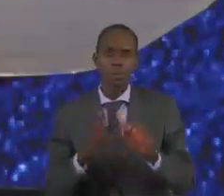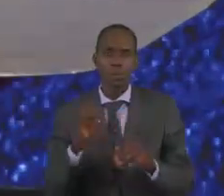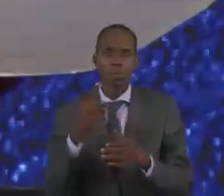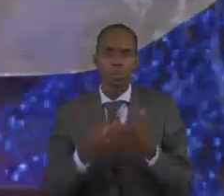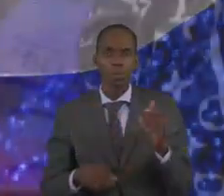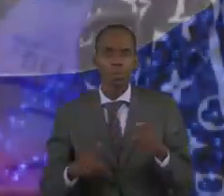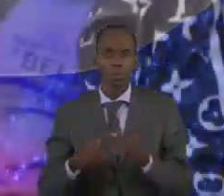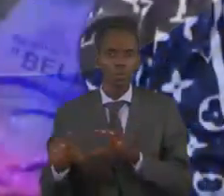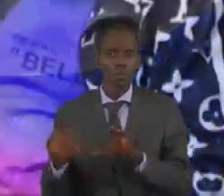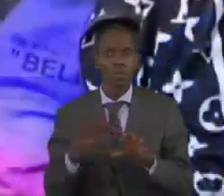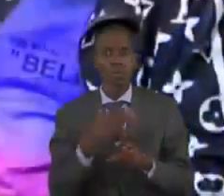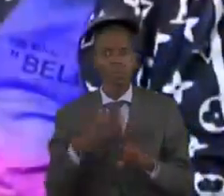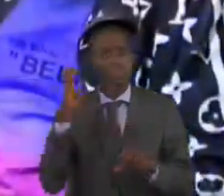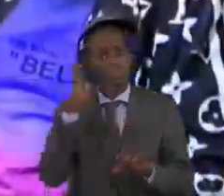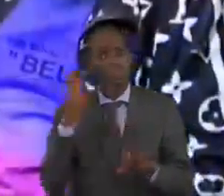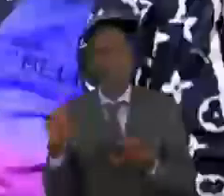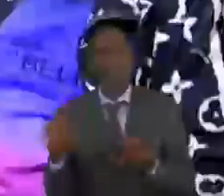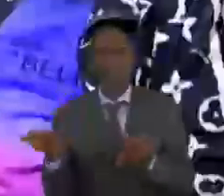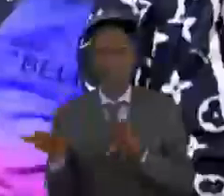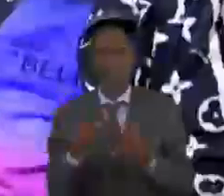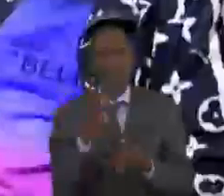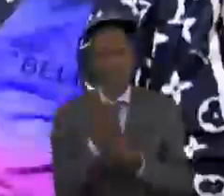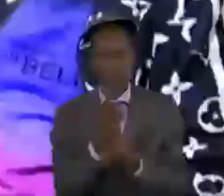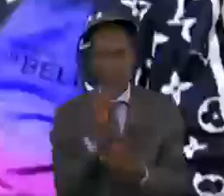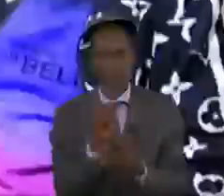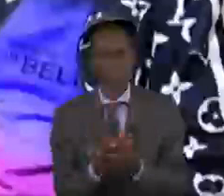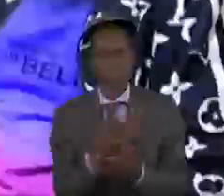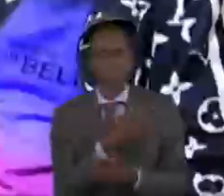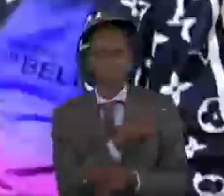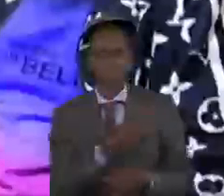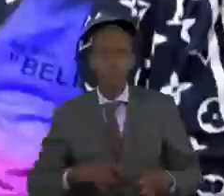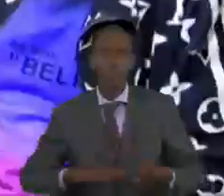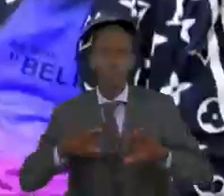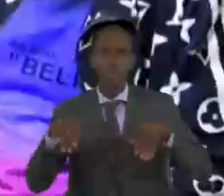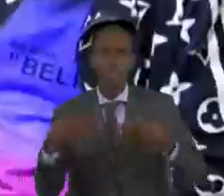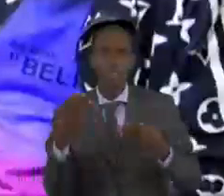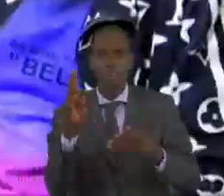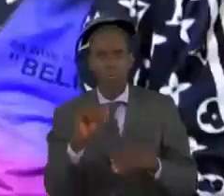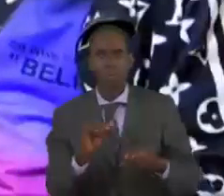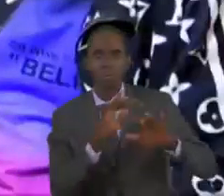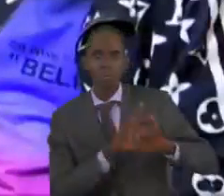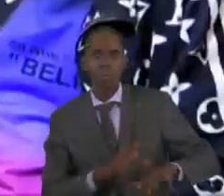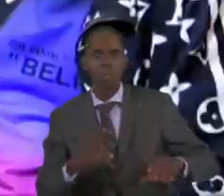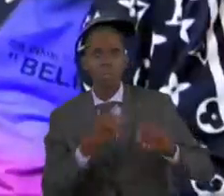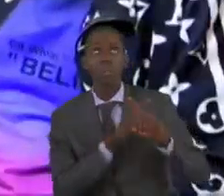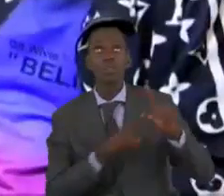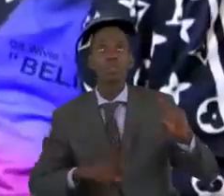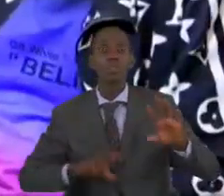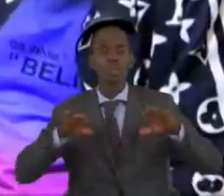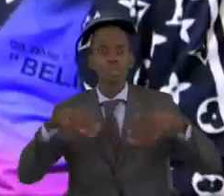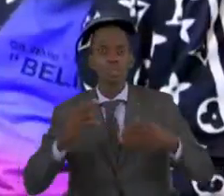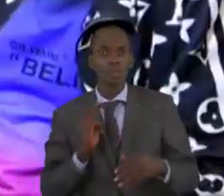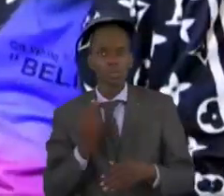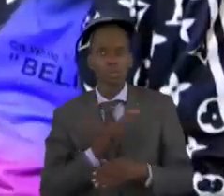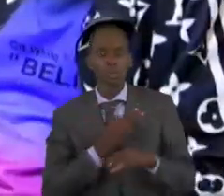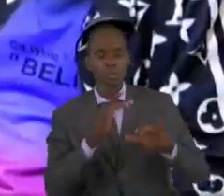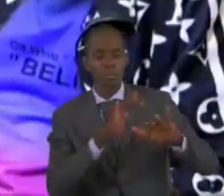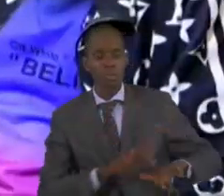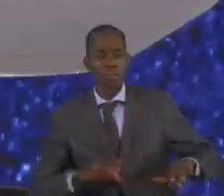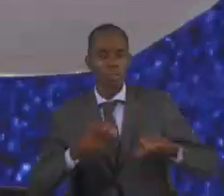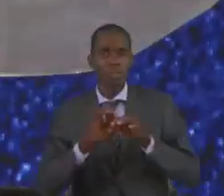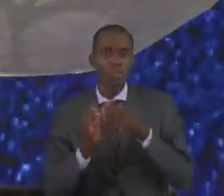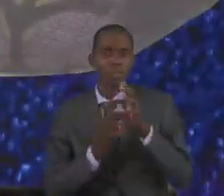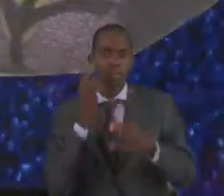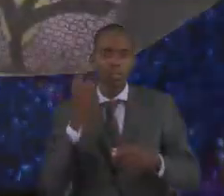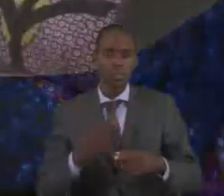and he did just that, and the Lord gave him mercy. The Lord give us mercy in Jesus'